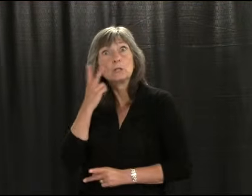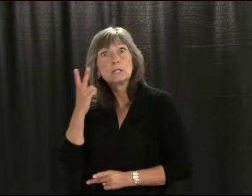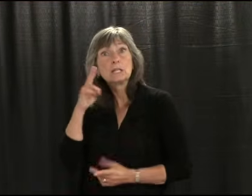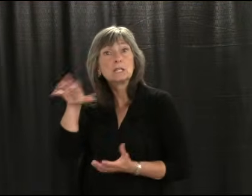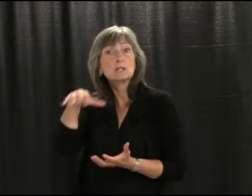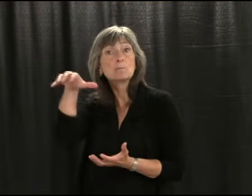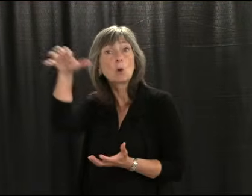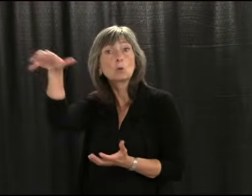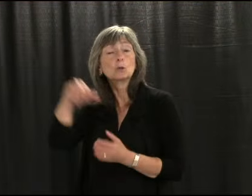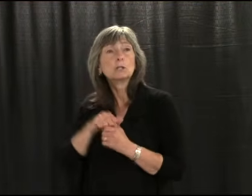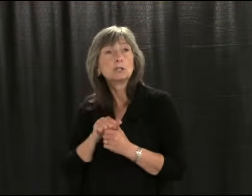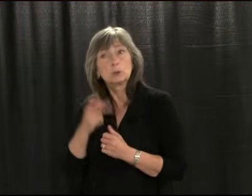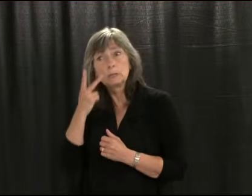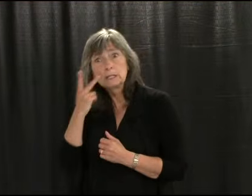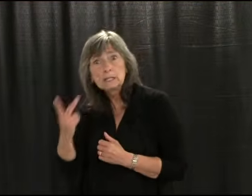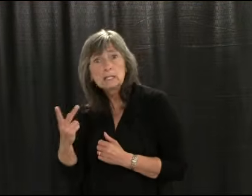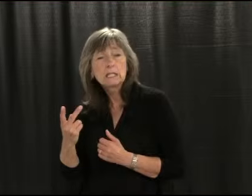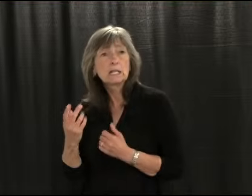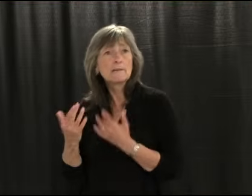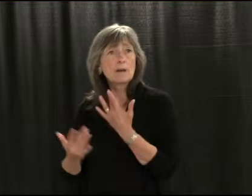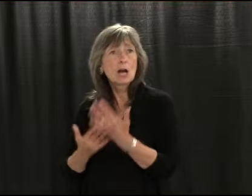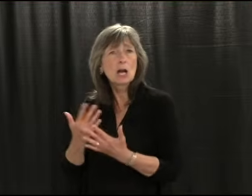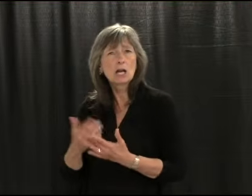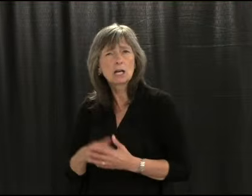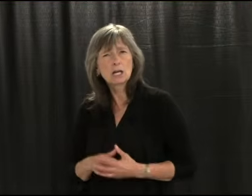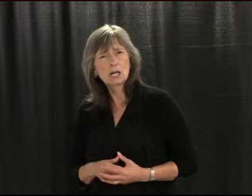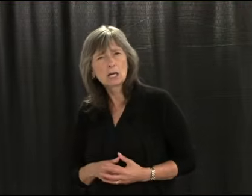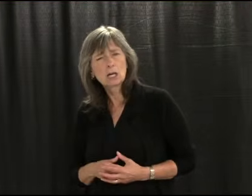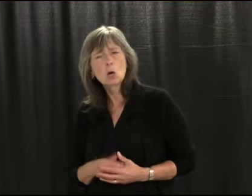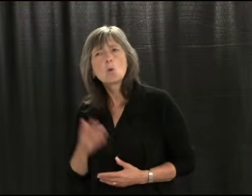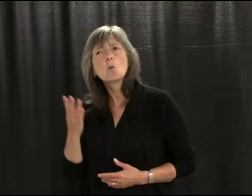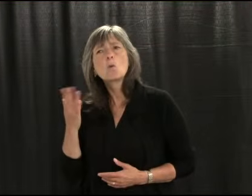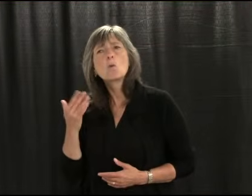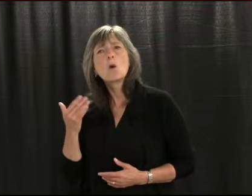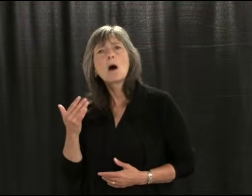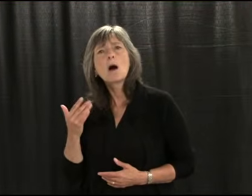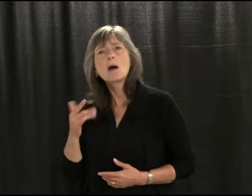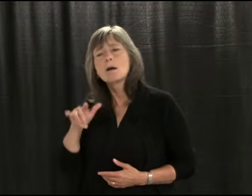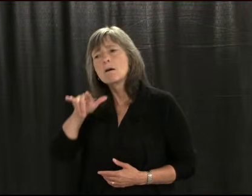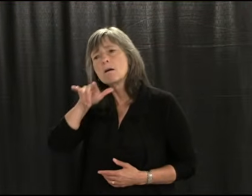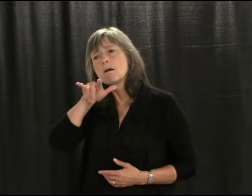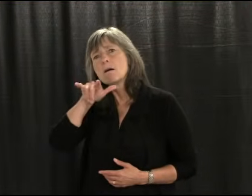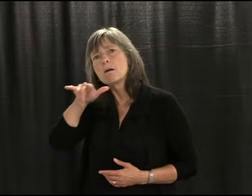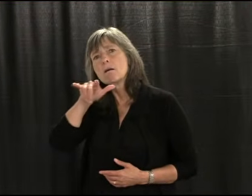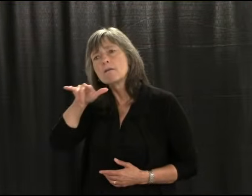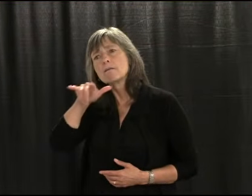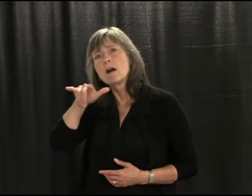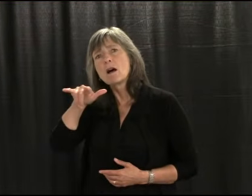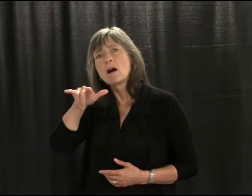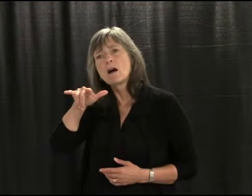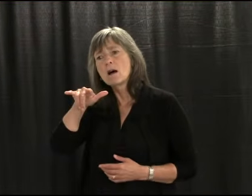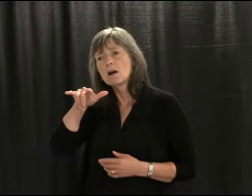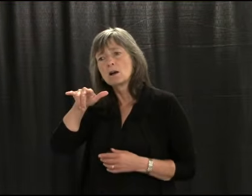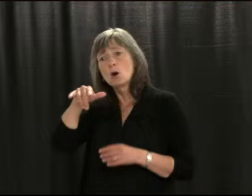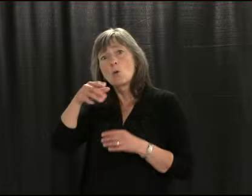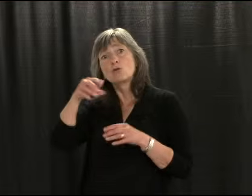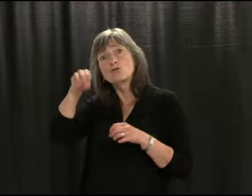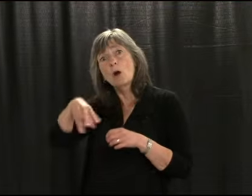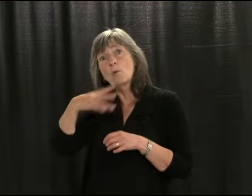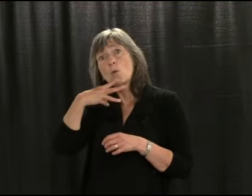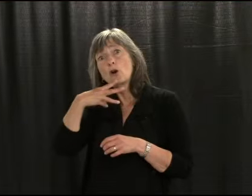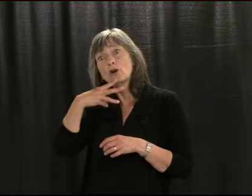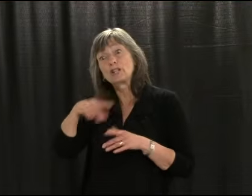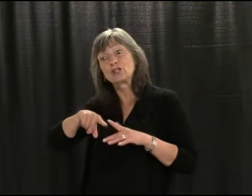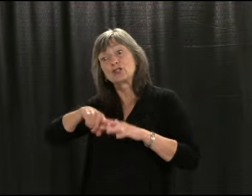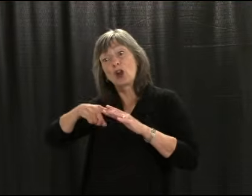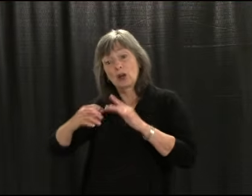fires, and they continue to say, why are all our water bombers not in the sky at daybreak? So there is a